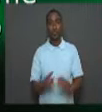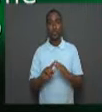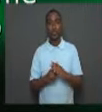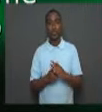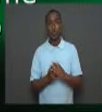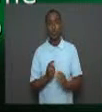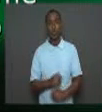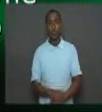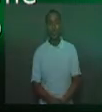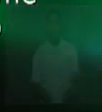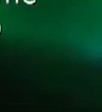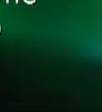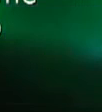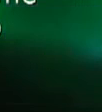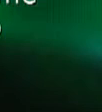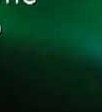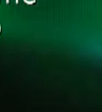Begin.